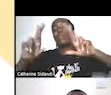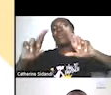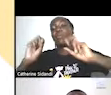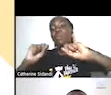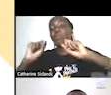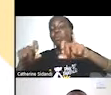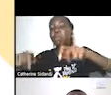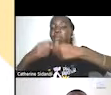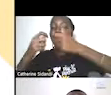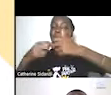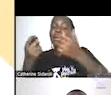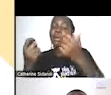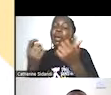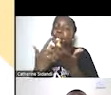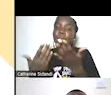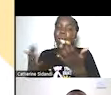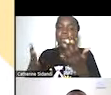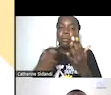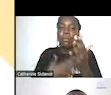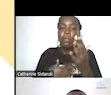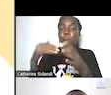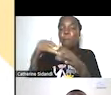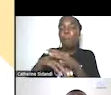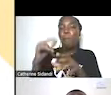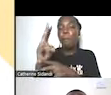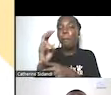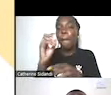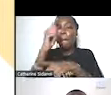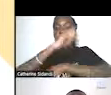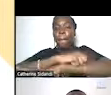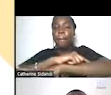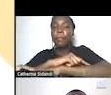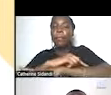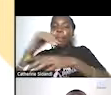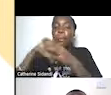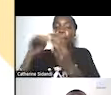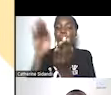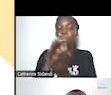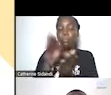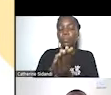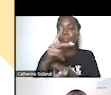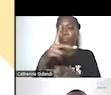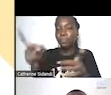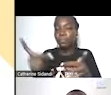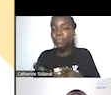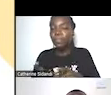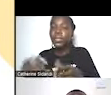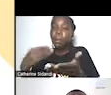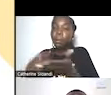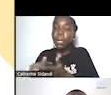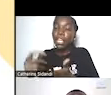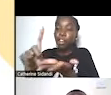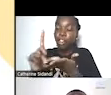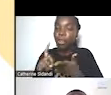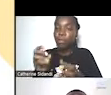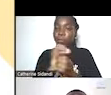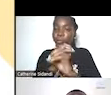my deliveries within 2 days? If it's in the banking sector, yeah, then unpayment of loans, will it now affect